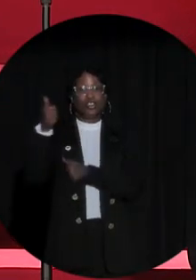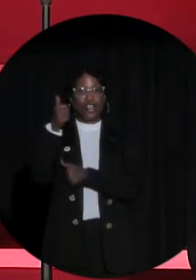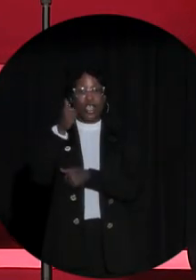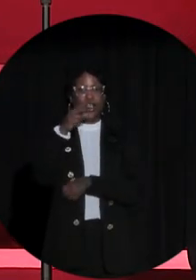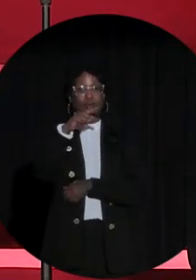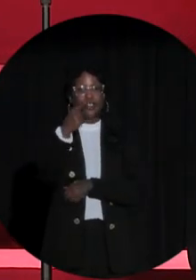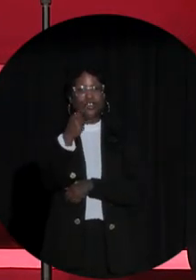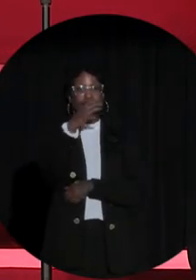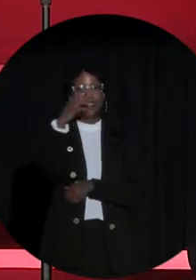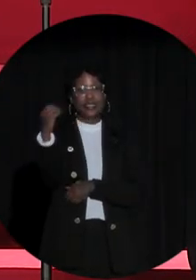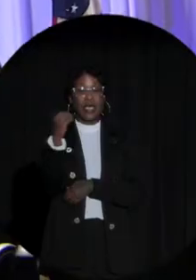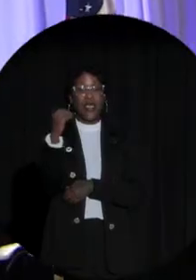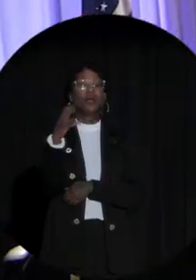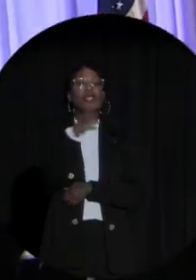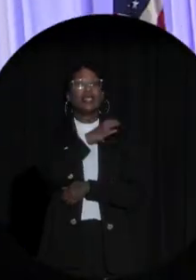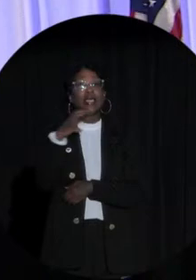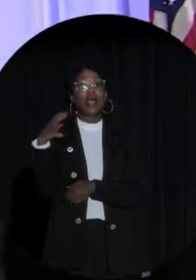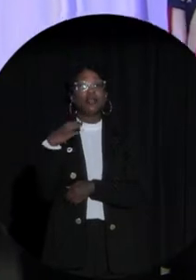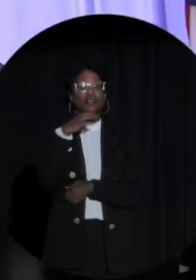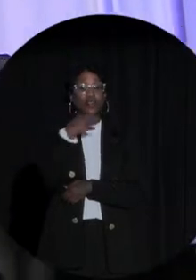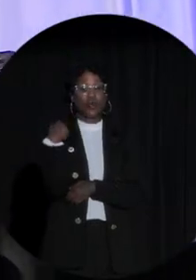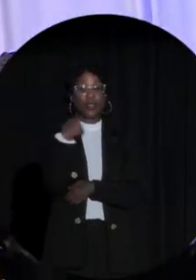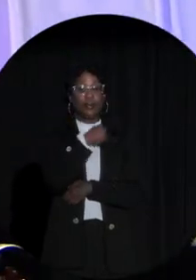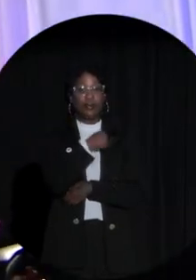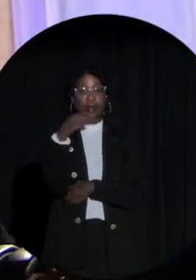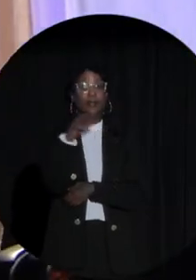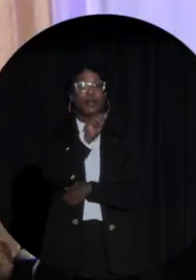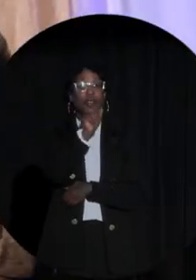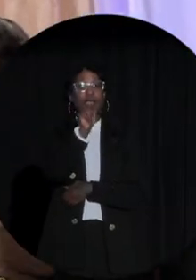at large, and his family members.